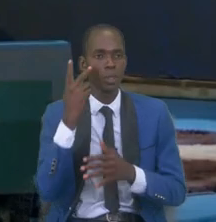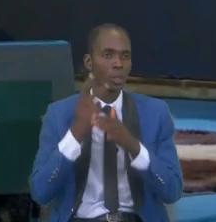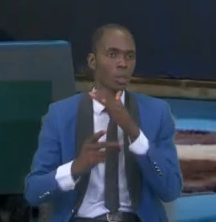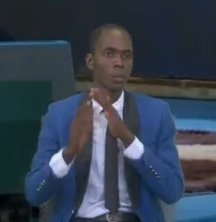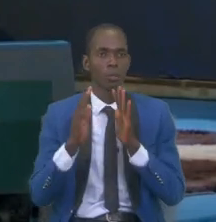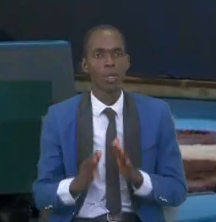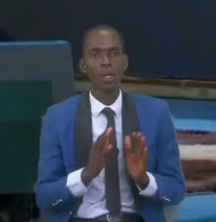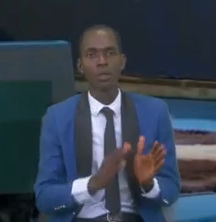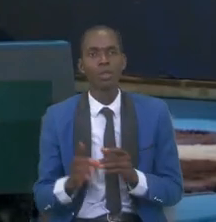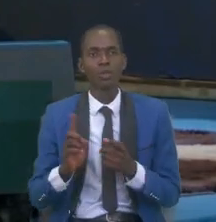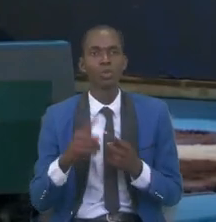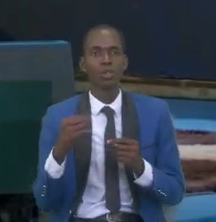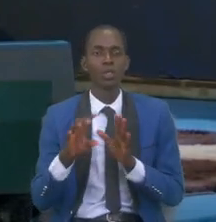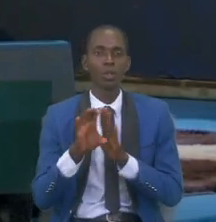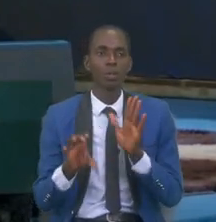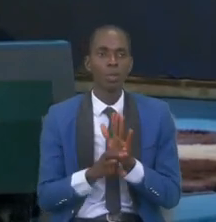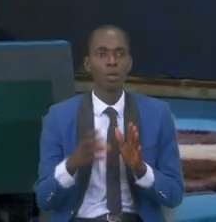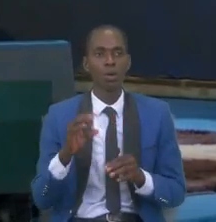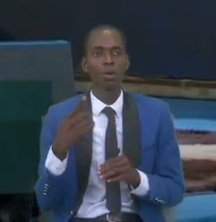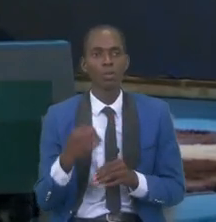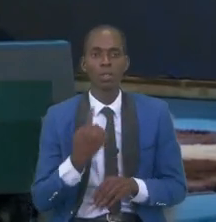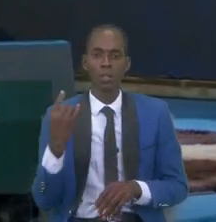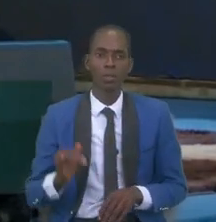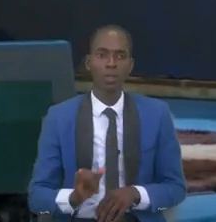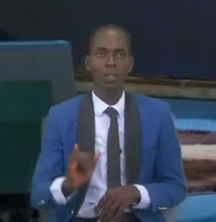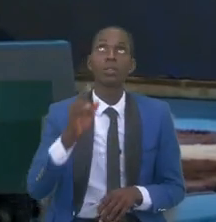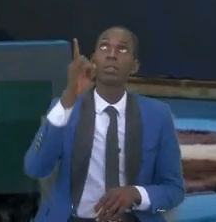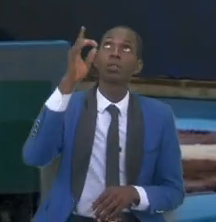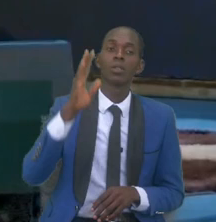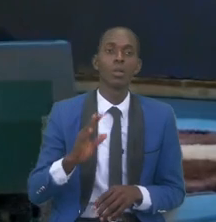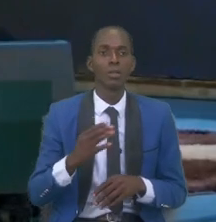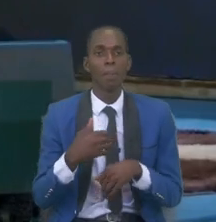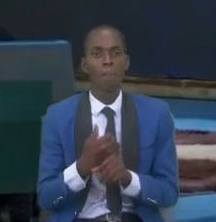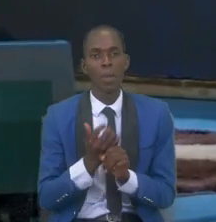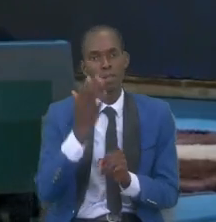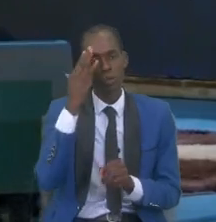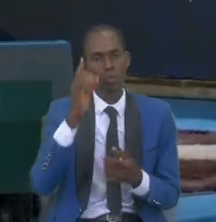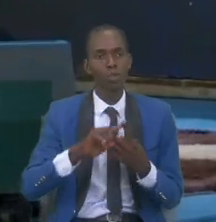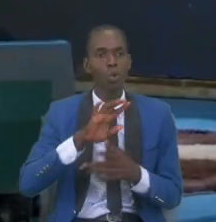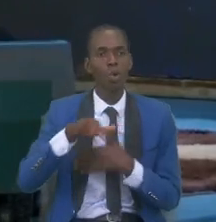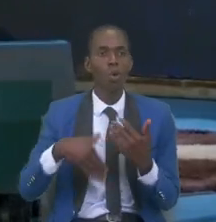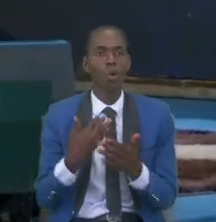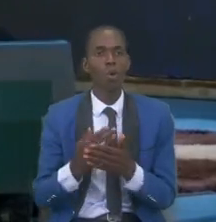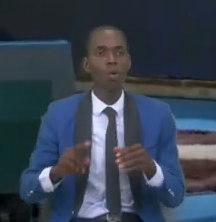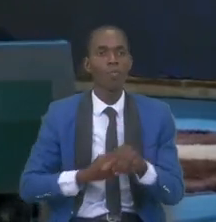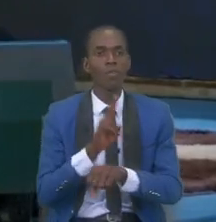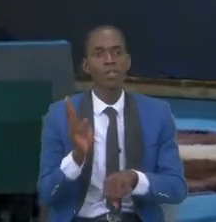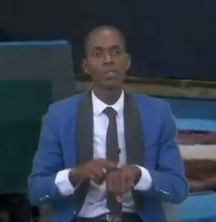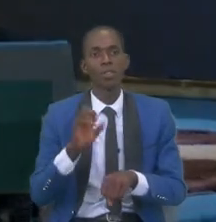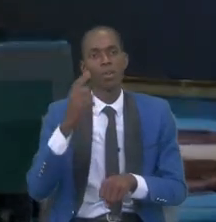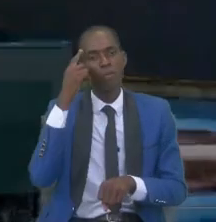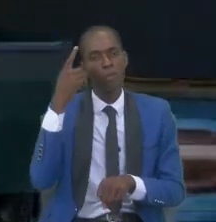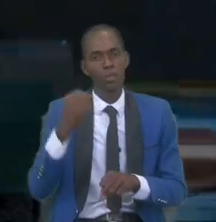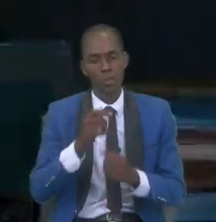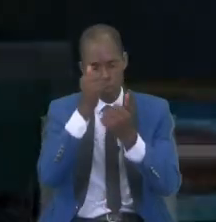the commandment of the everlasting God, made known to all nations, for the obedience